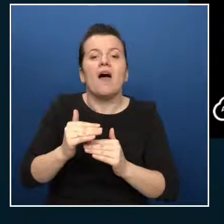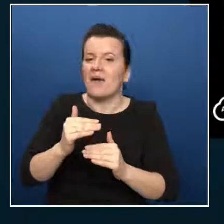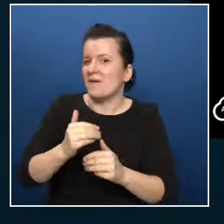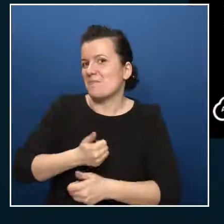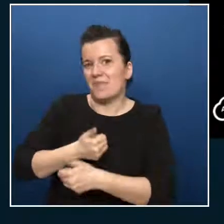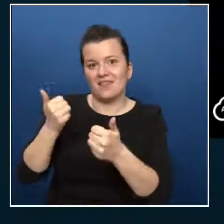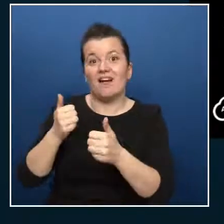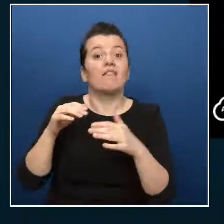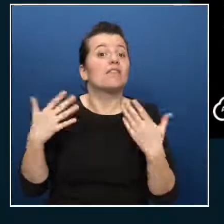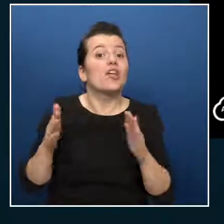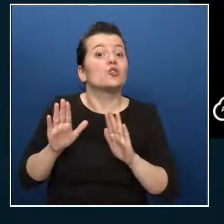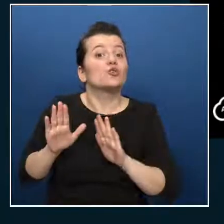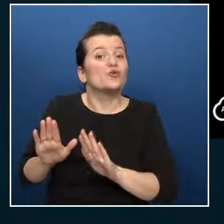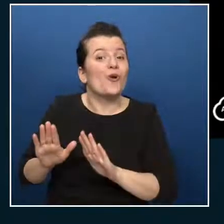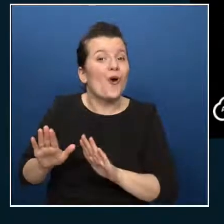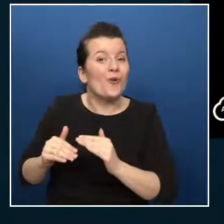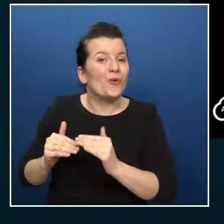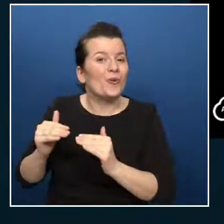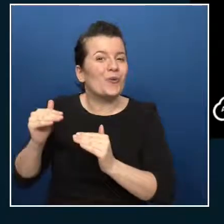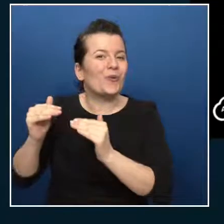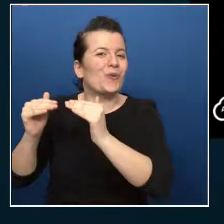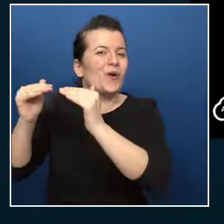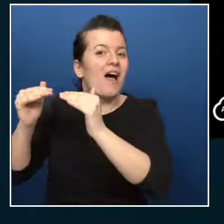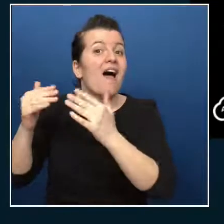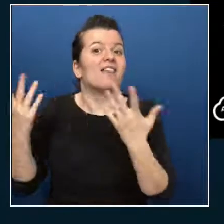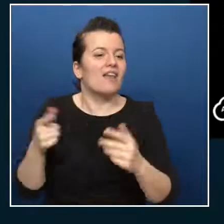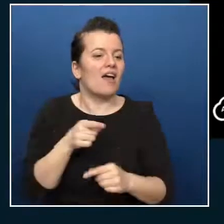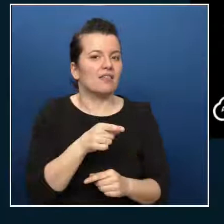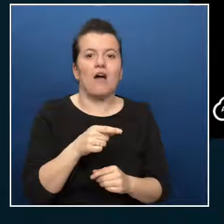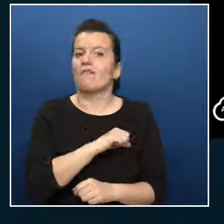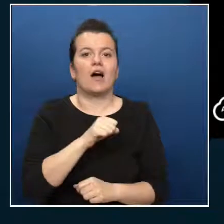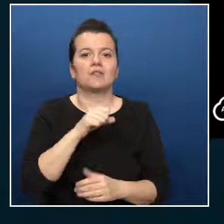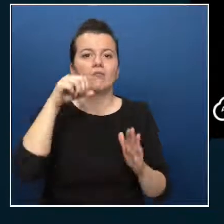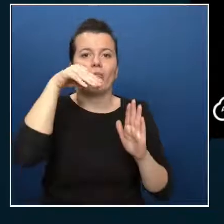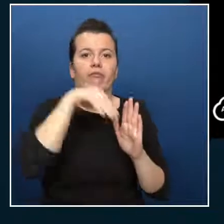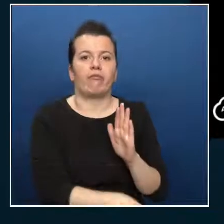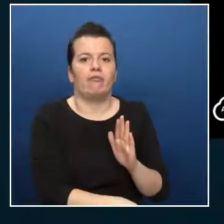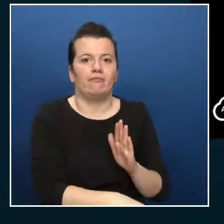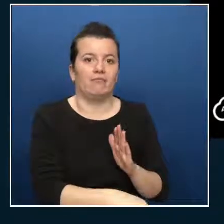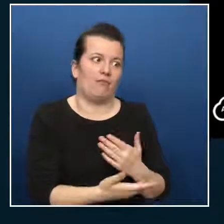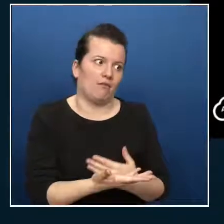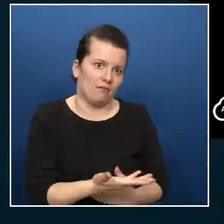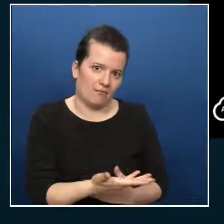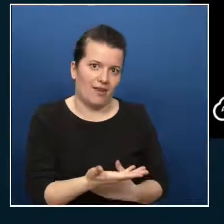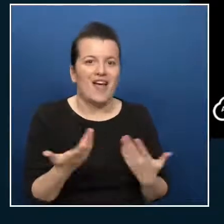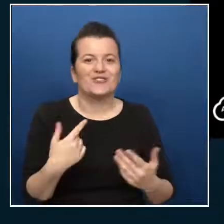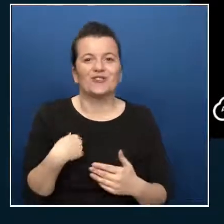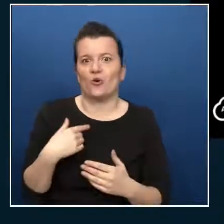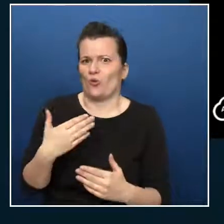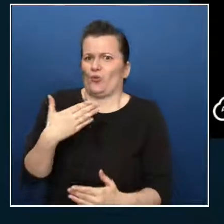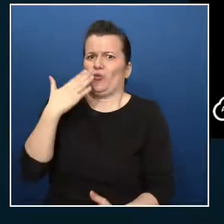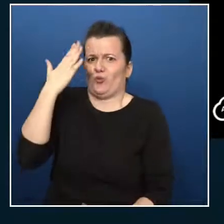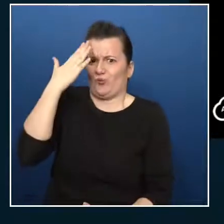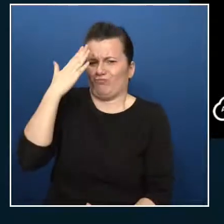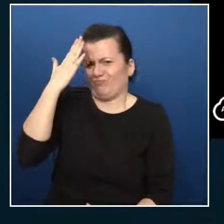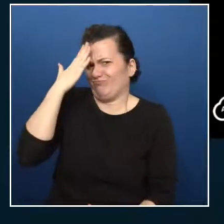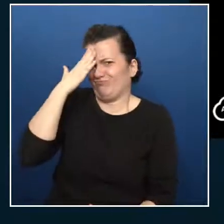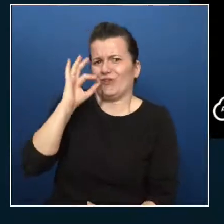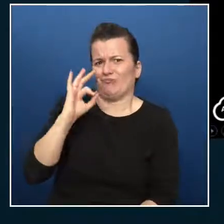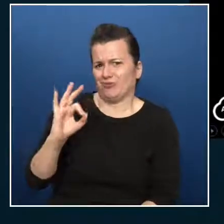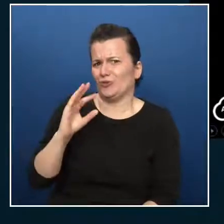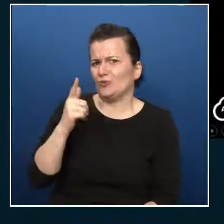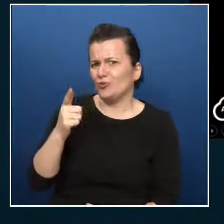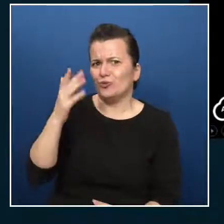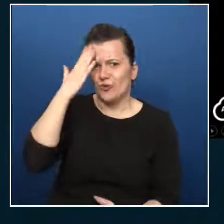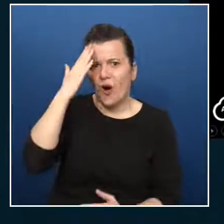fast. So this lesson is very good to have. And lesson